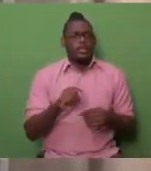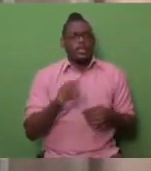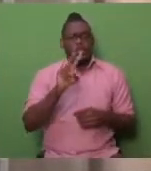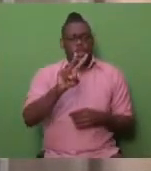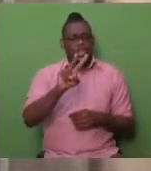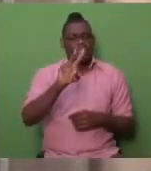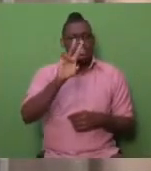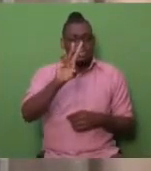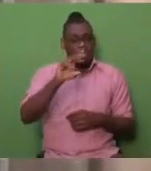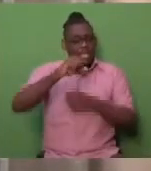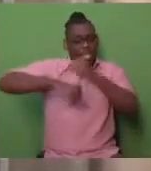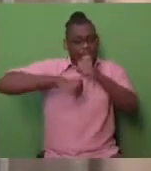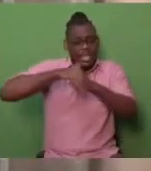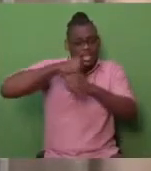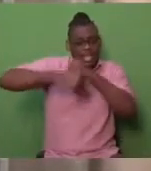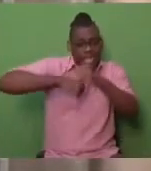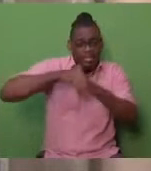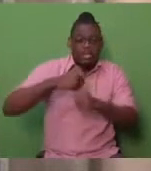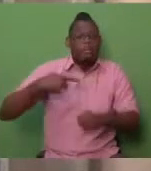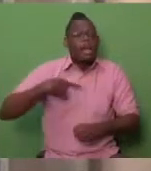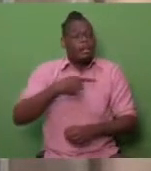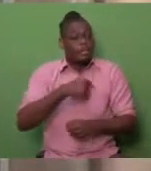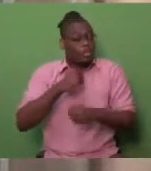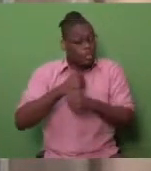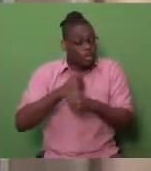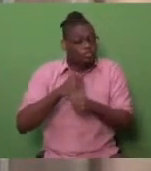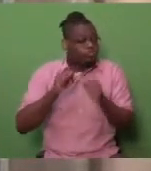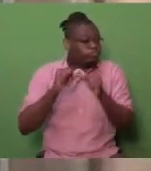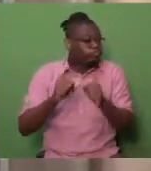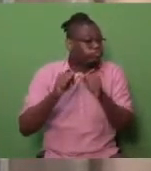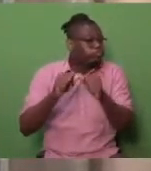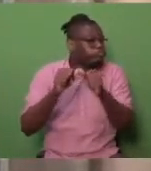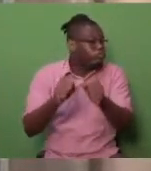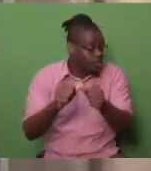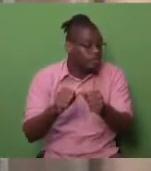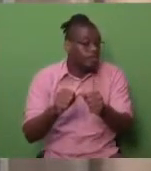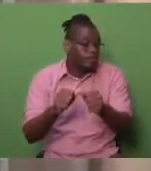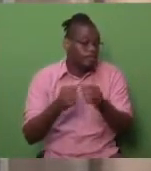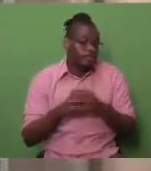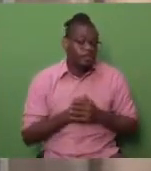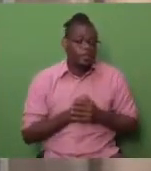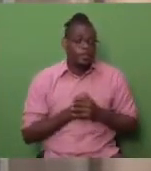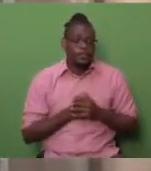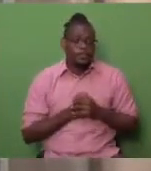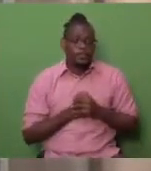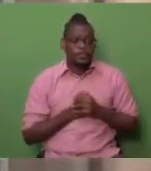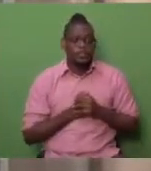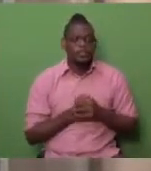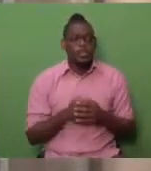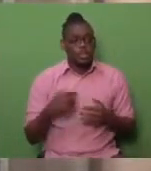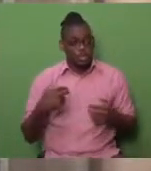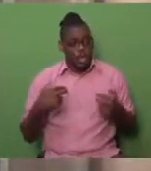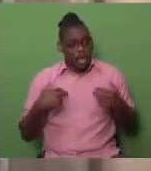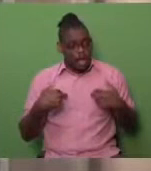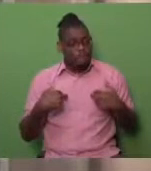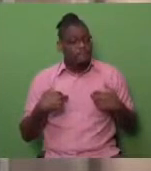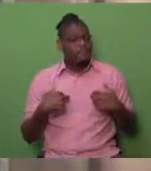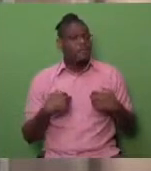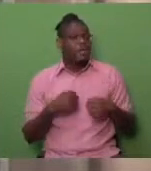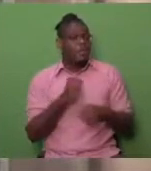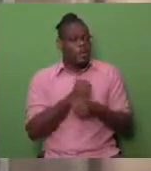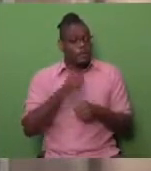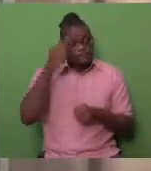Over 25 of those years were at the behest of the great constituents of Saparia, whose ongoing